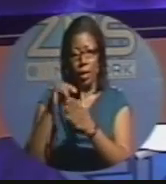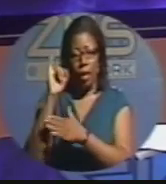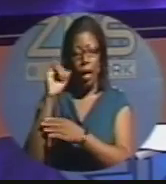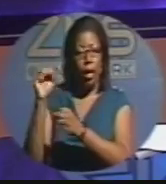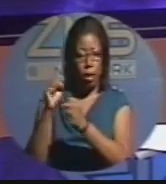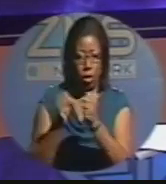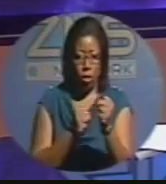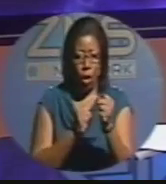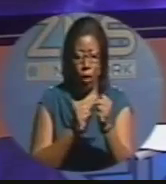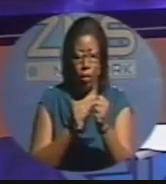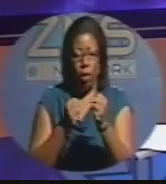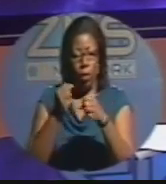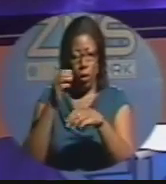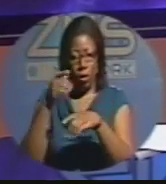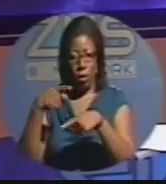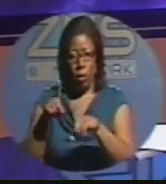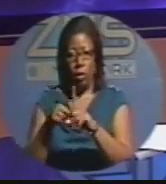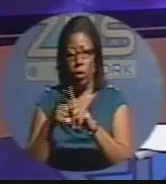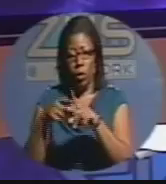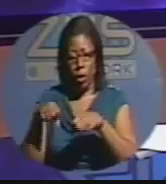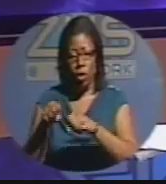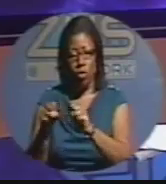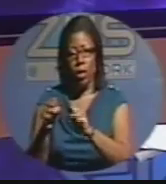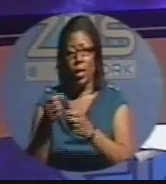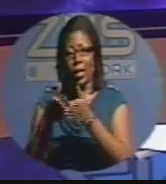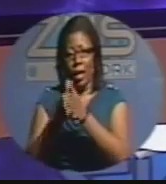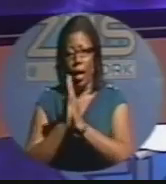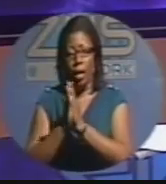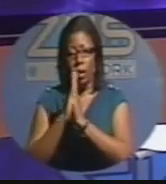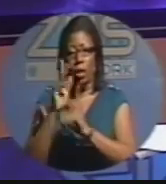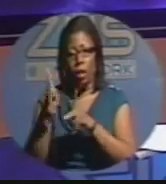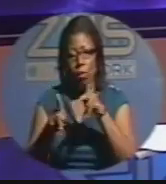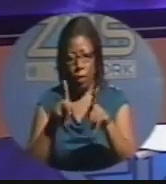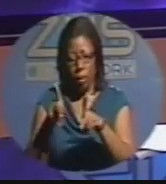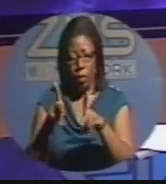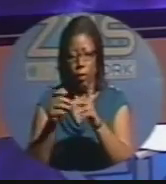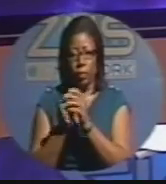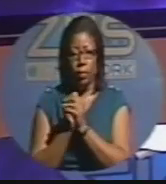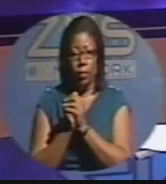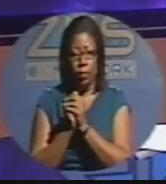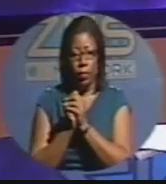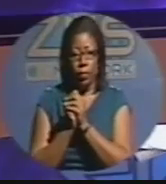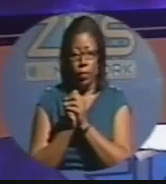to the streets to find out if residents are making preparations for the storm. Here's what you had to say.